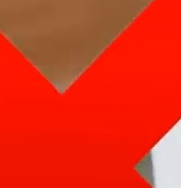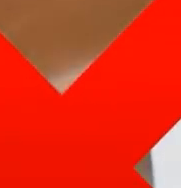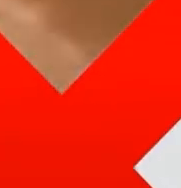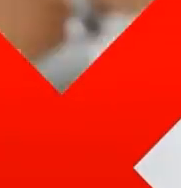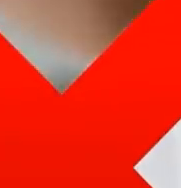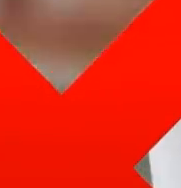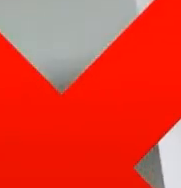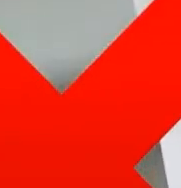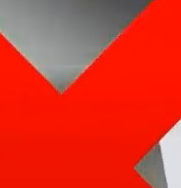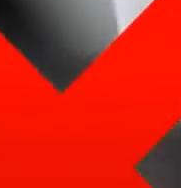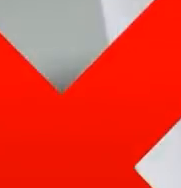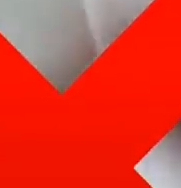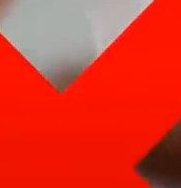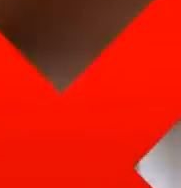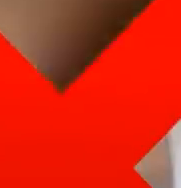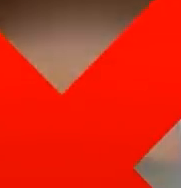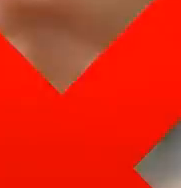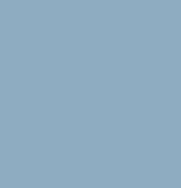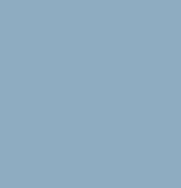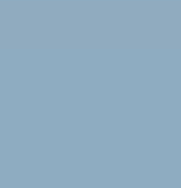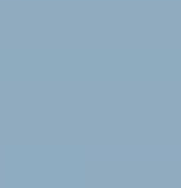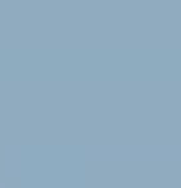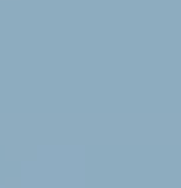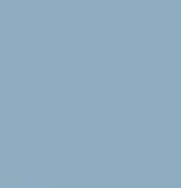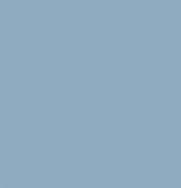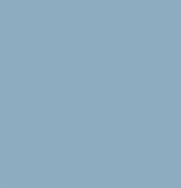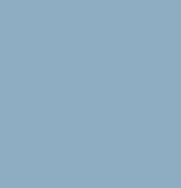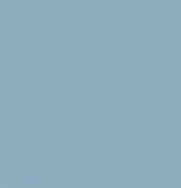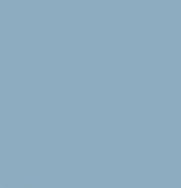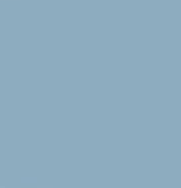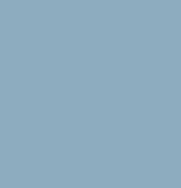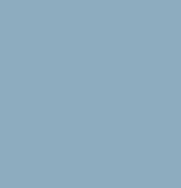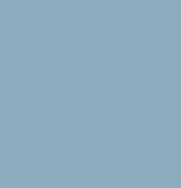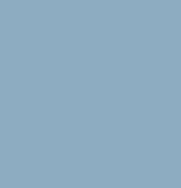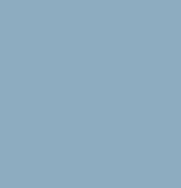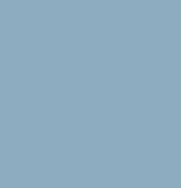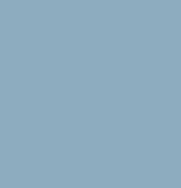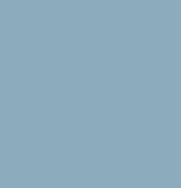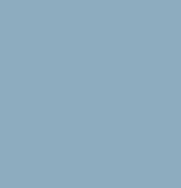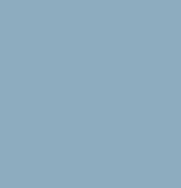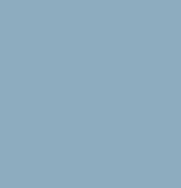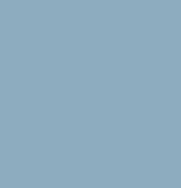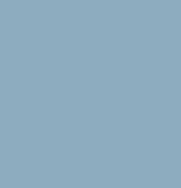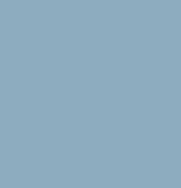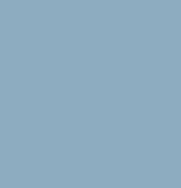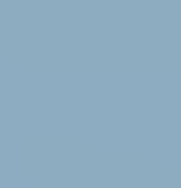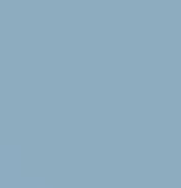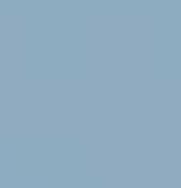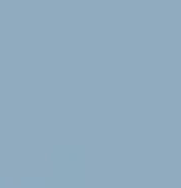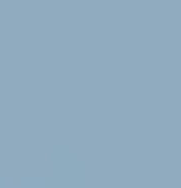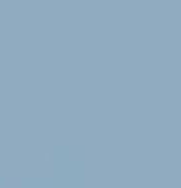kitchen counter while you wash and clean your groceries. For more tips and advice, please visit